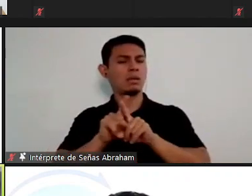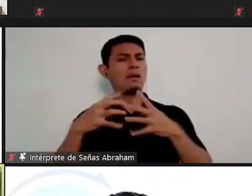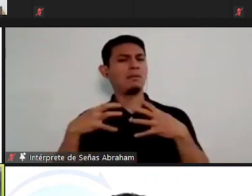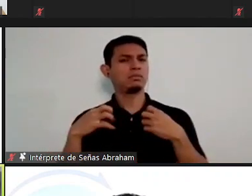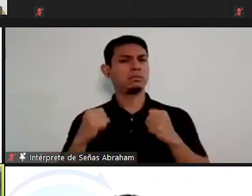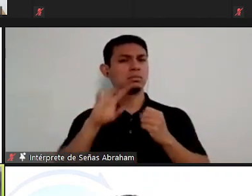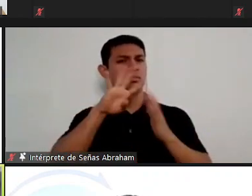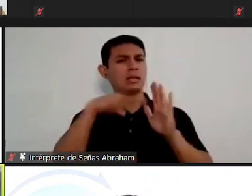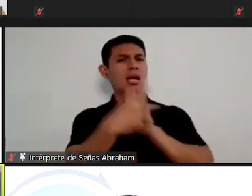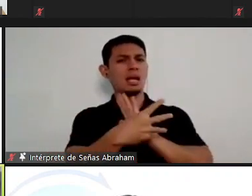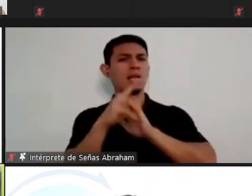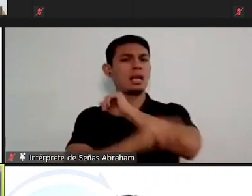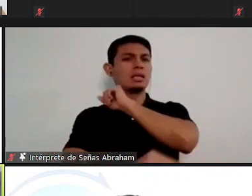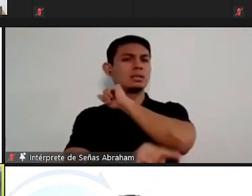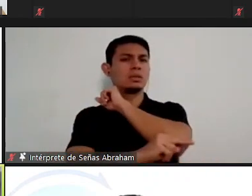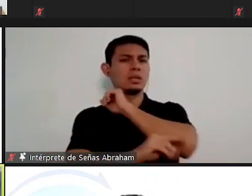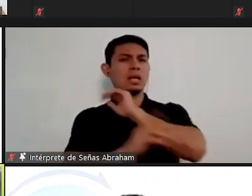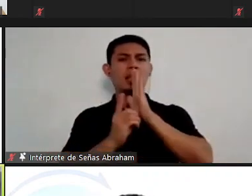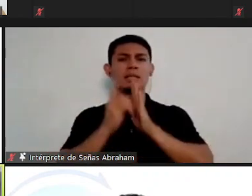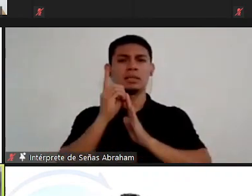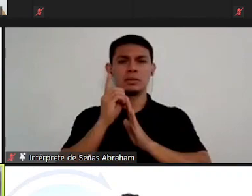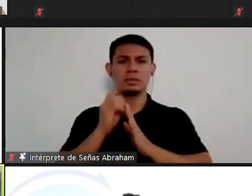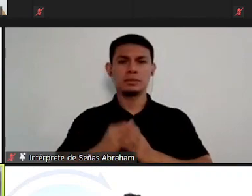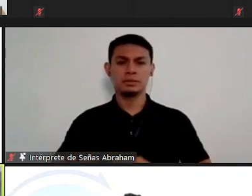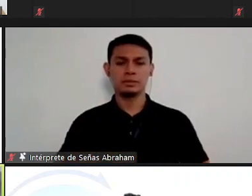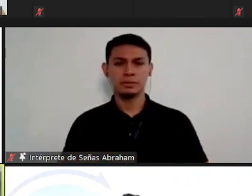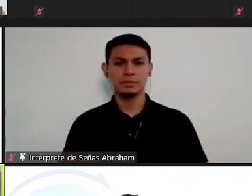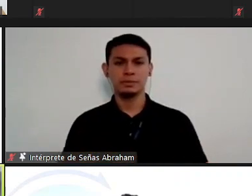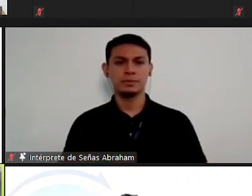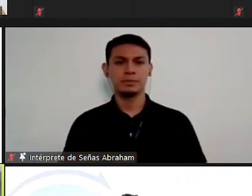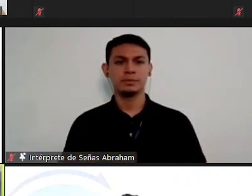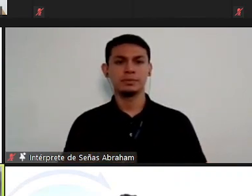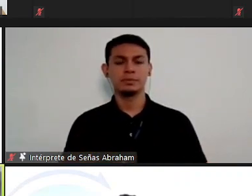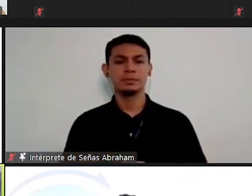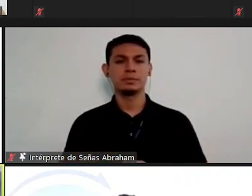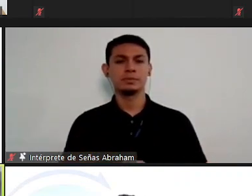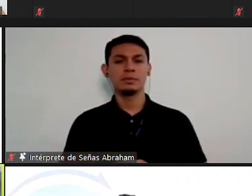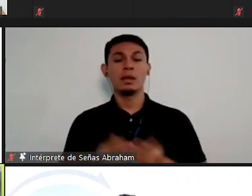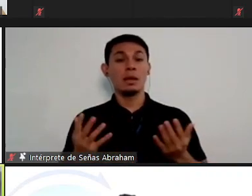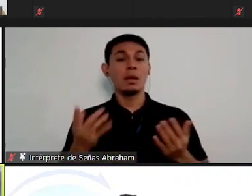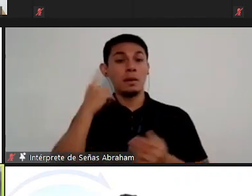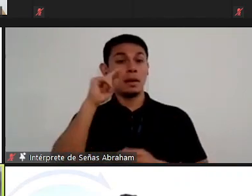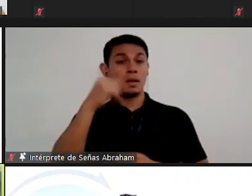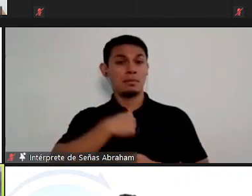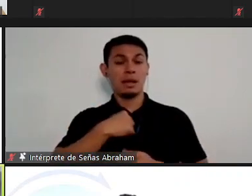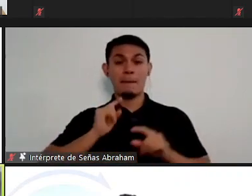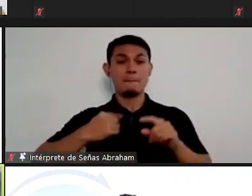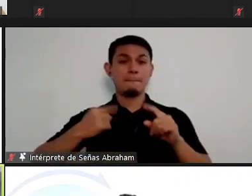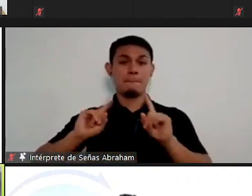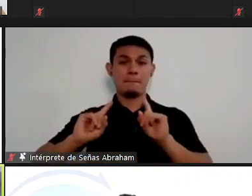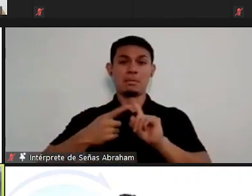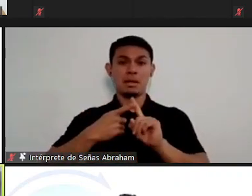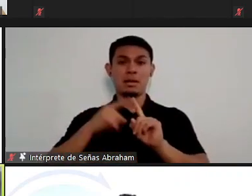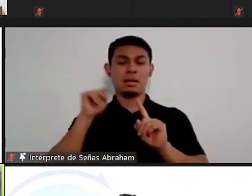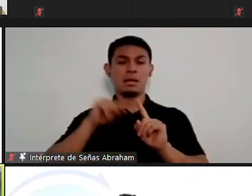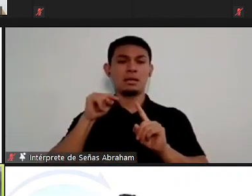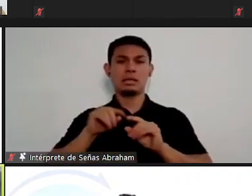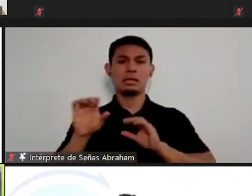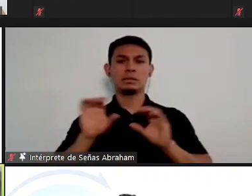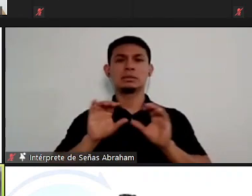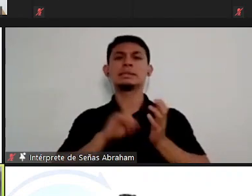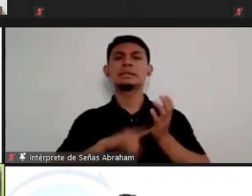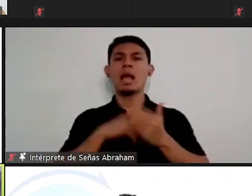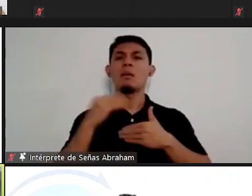guiding or principles of the un i would improve and re-strengthen the agenda the first